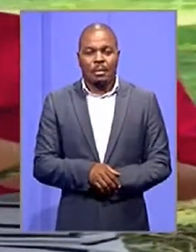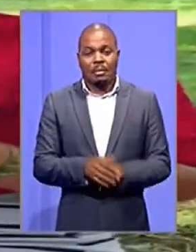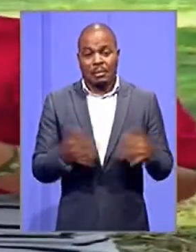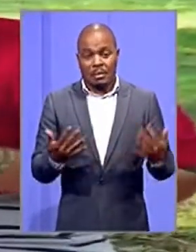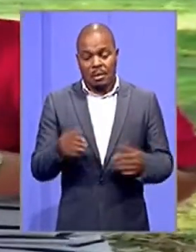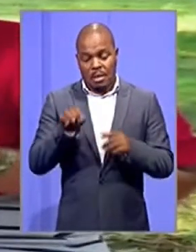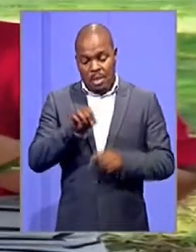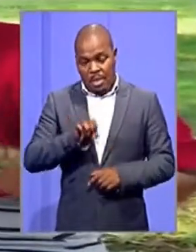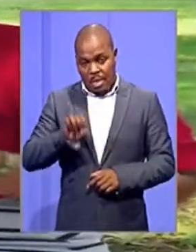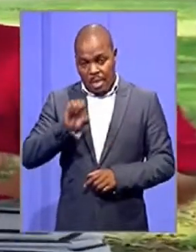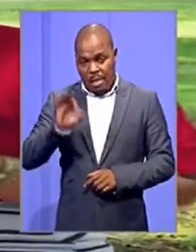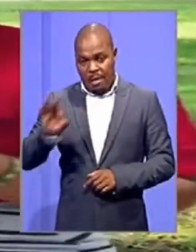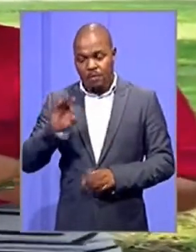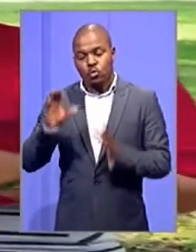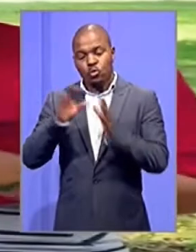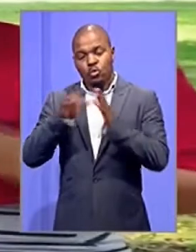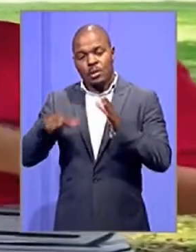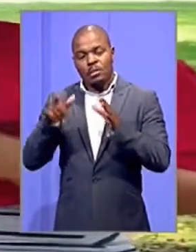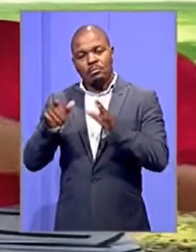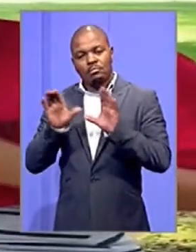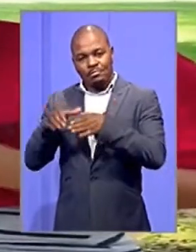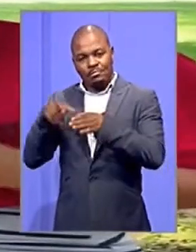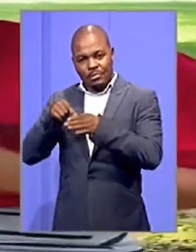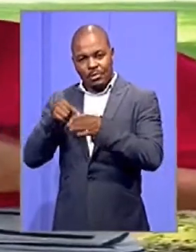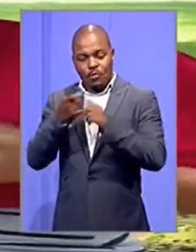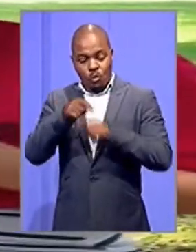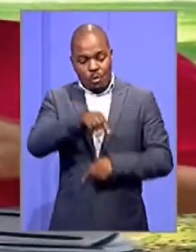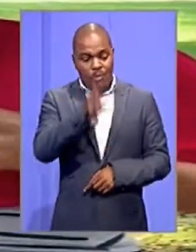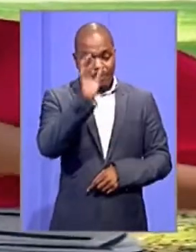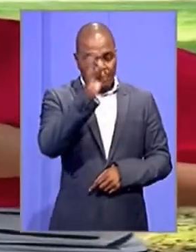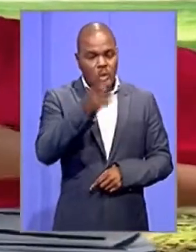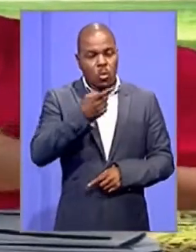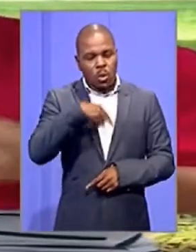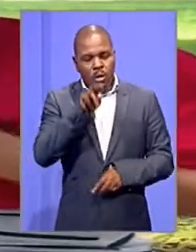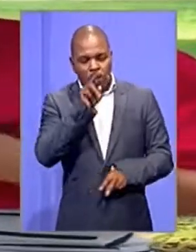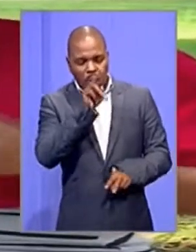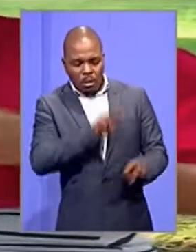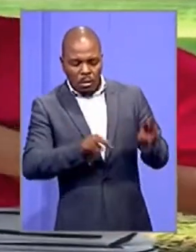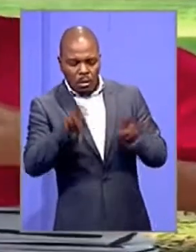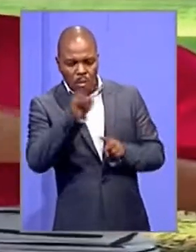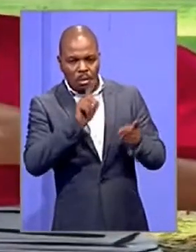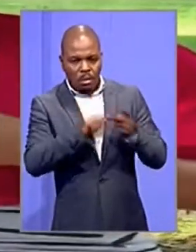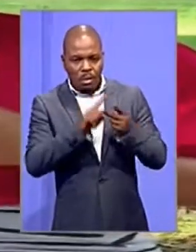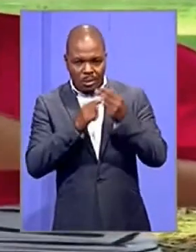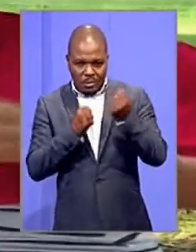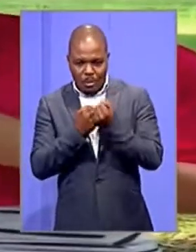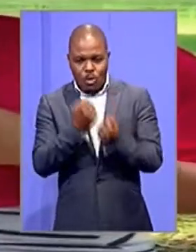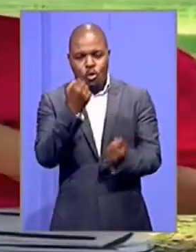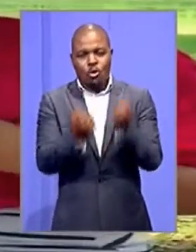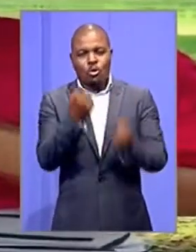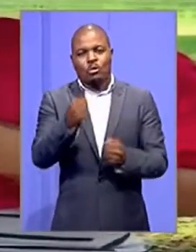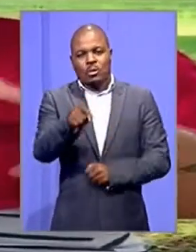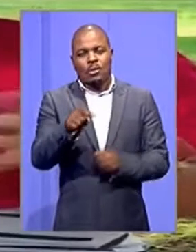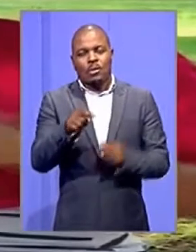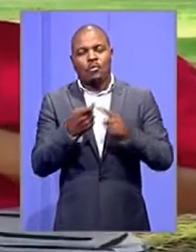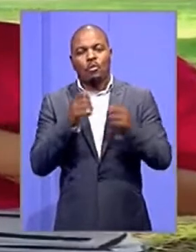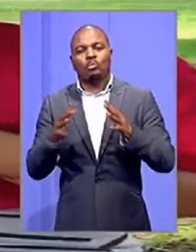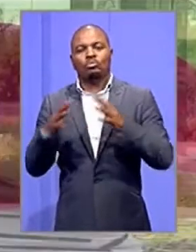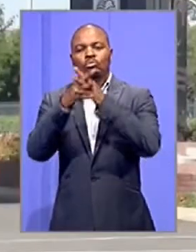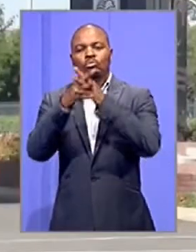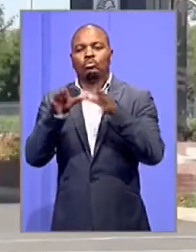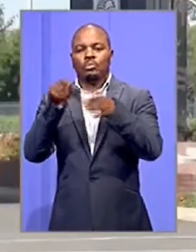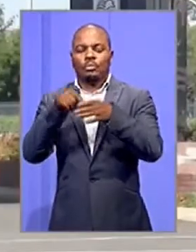the EFF student command at the University of Free State, we shall monitor and support the court case of the Solidarity